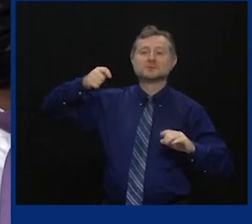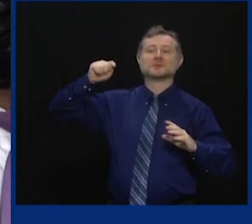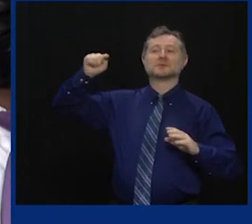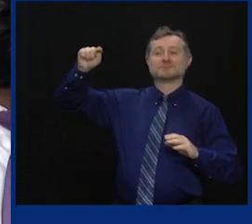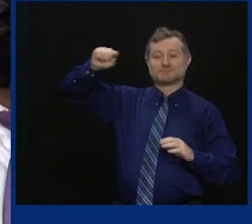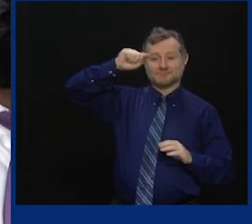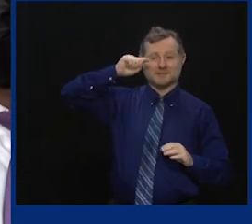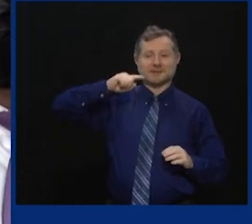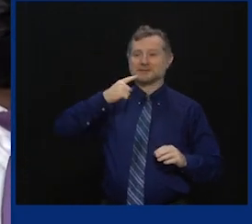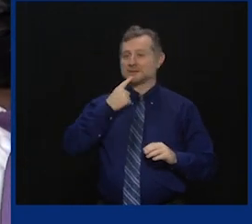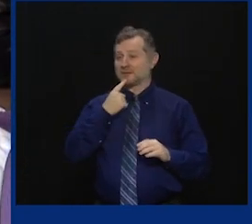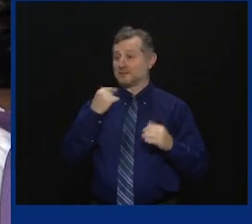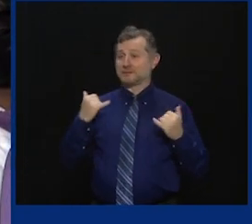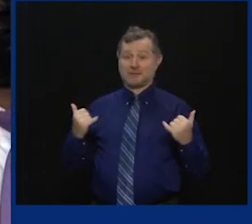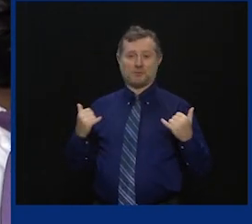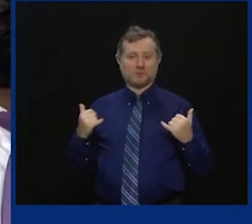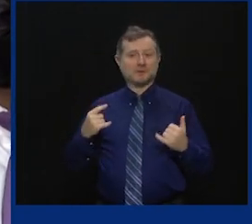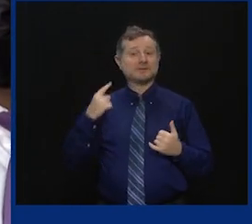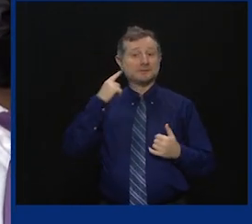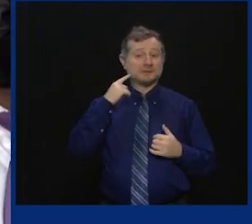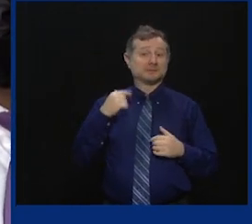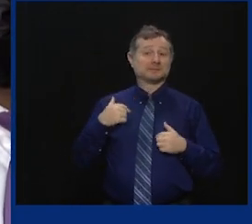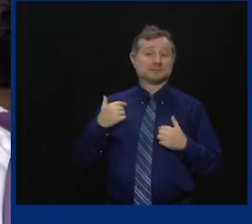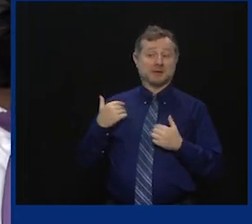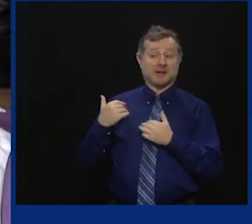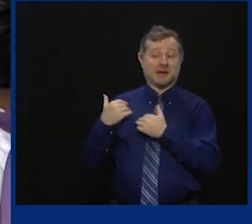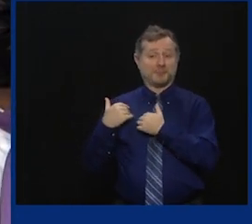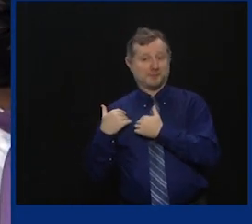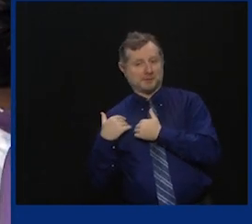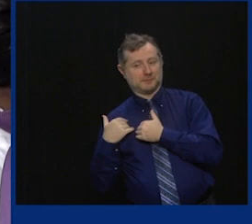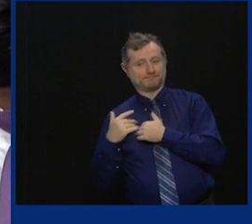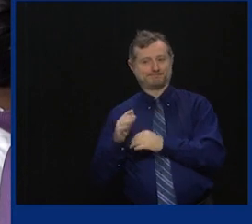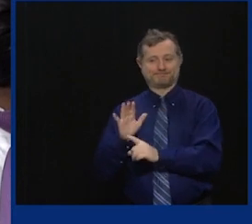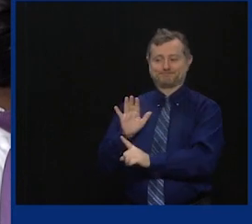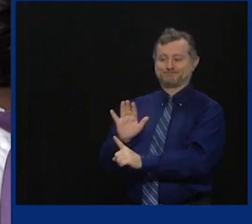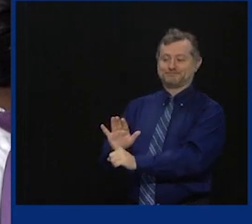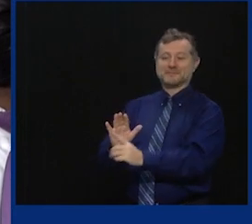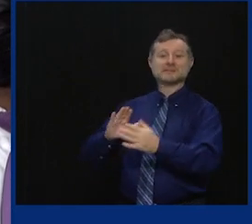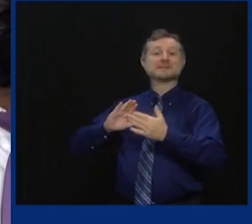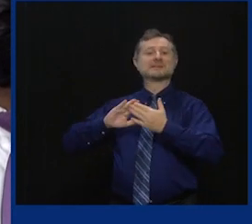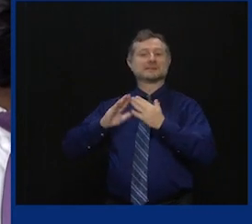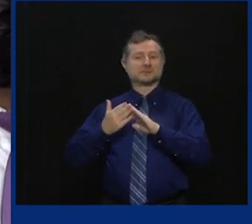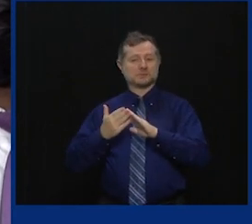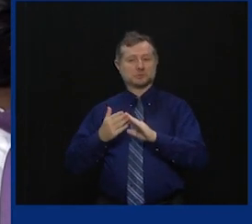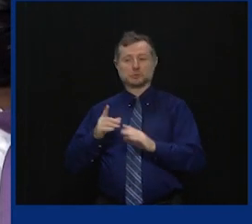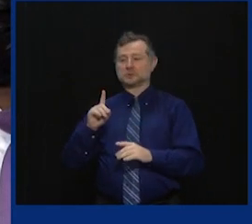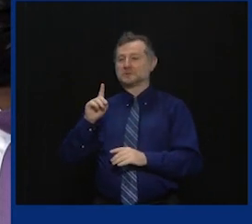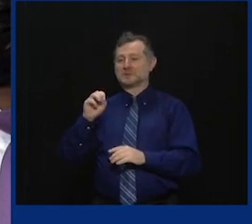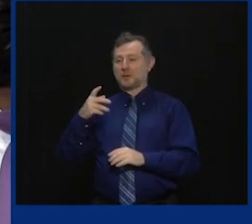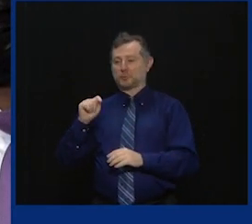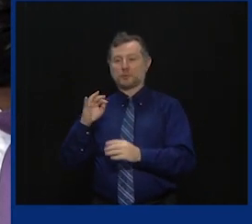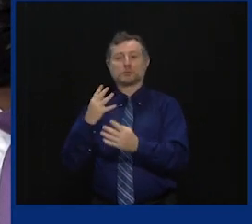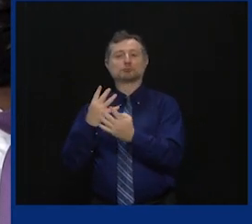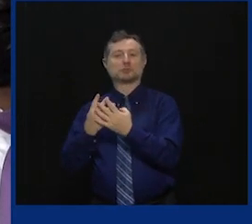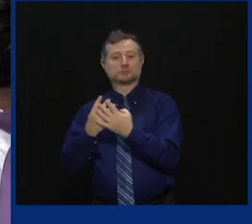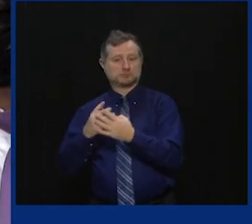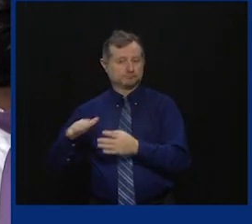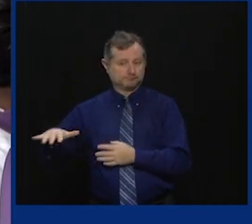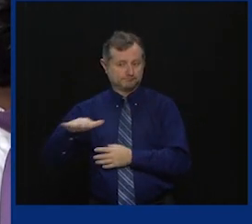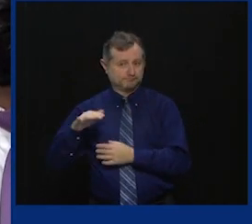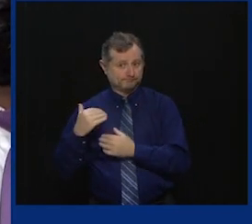he thinks this obligation remains with the city and the Department of Corrections, but this is something that's going to